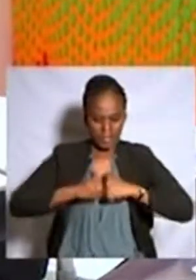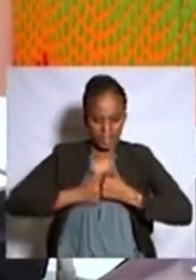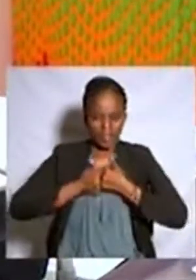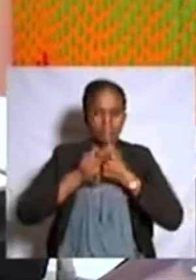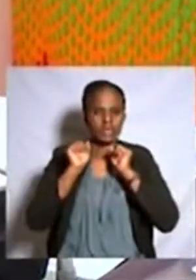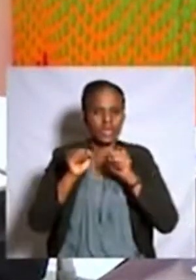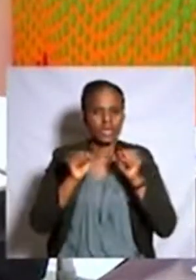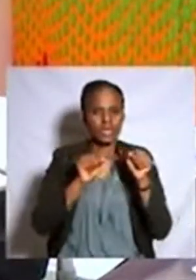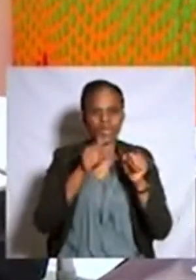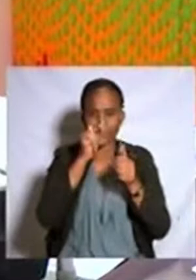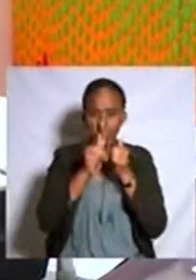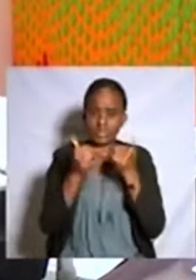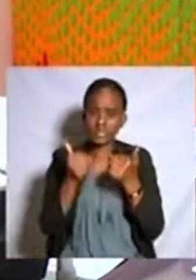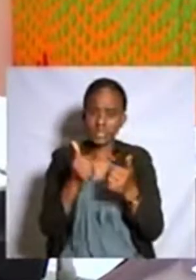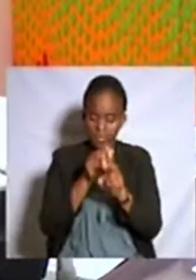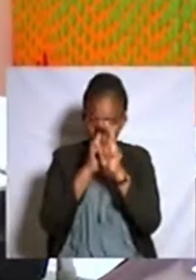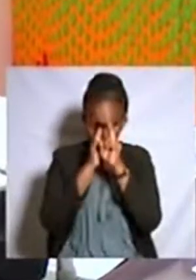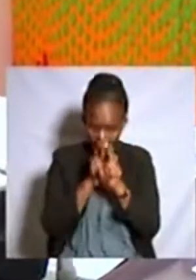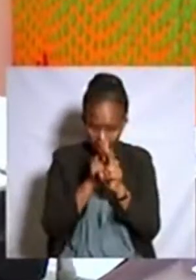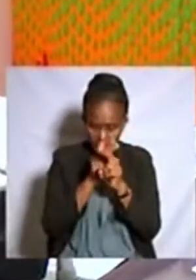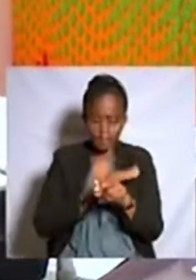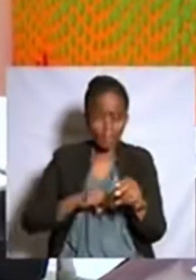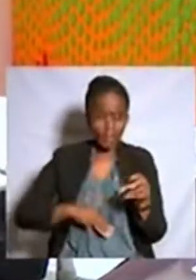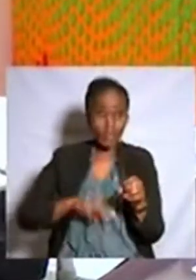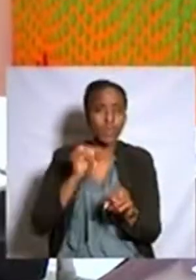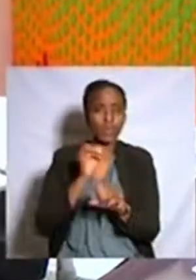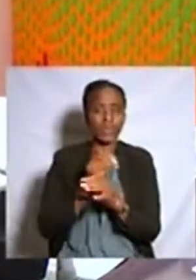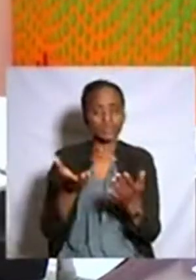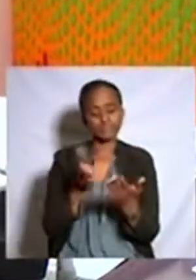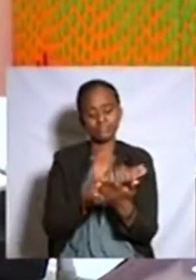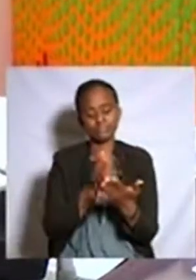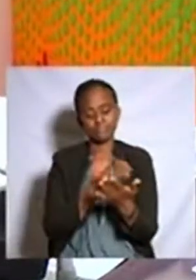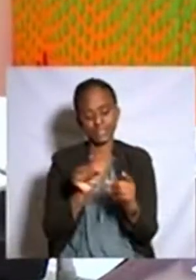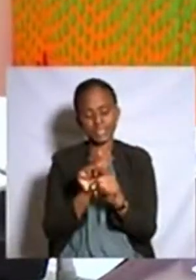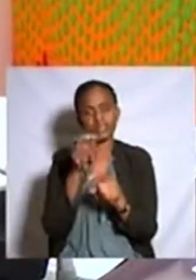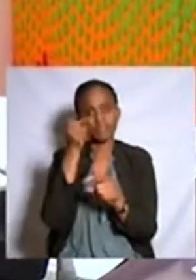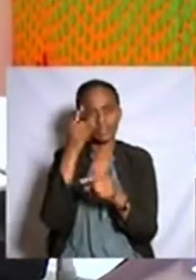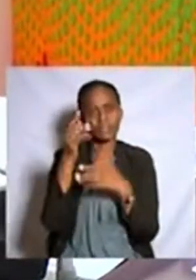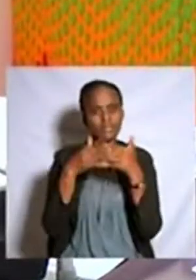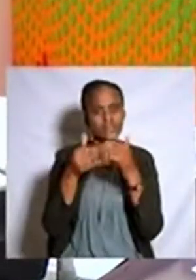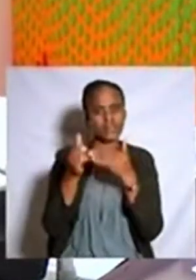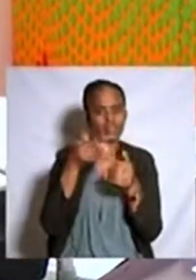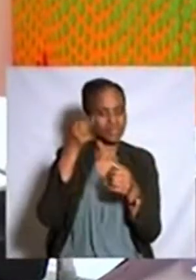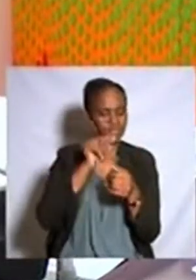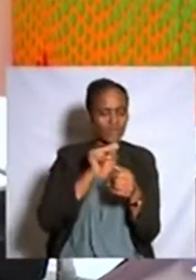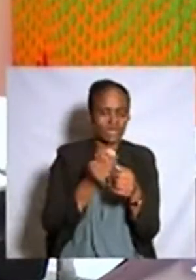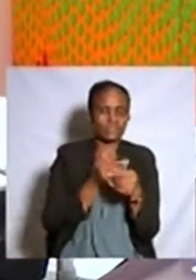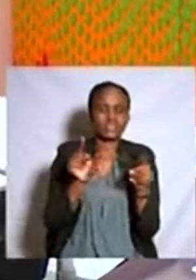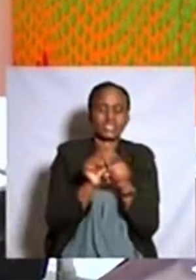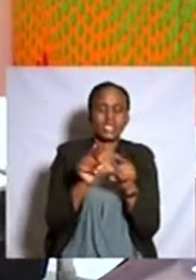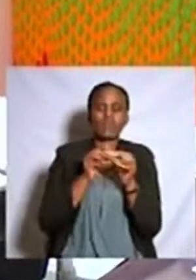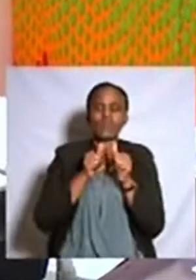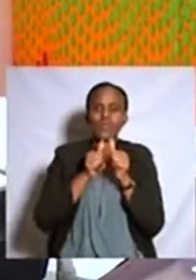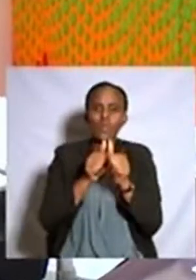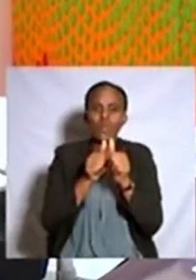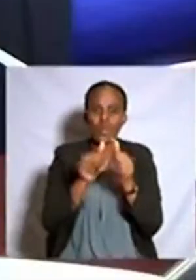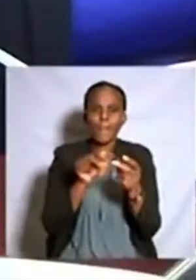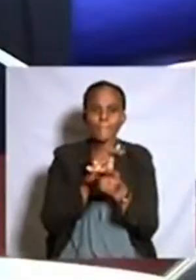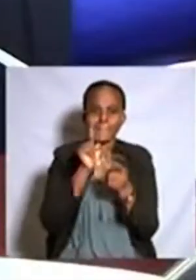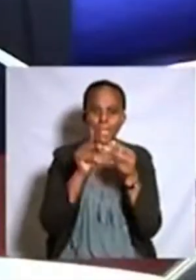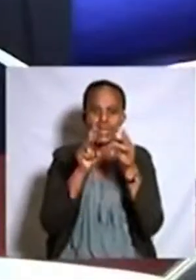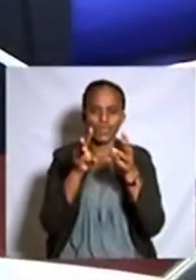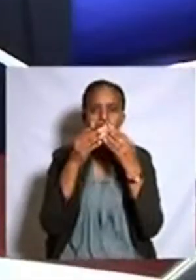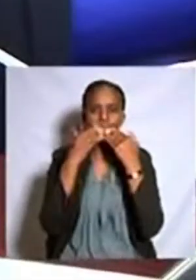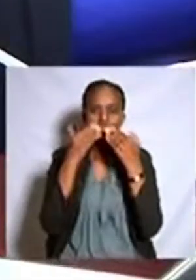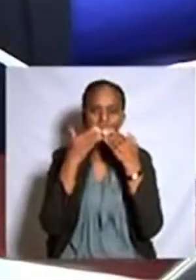we move, because honorable members have read through and have understood, so it will be easier for us to move in that direction. Thank you, Chair.